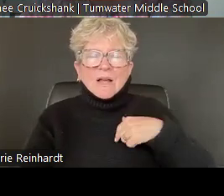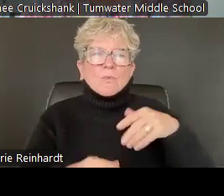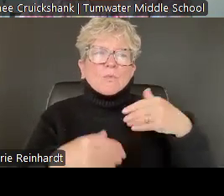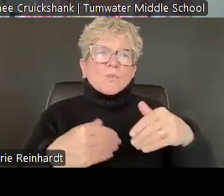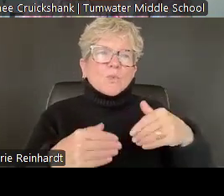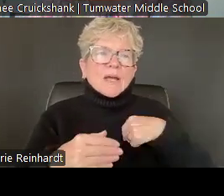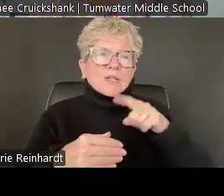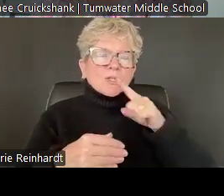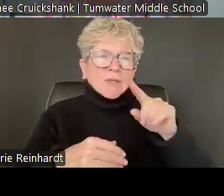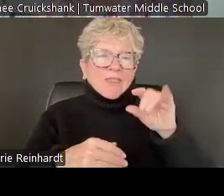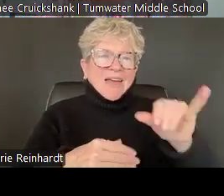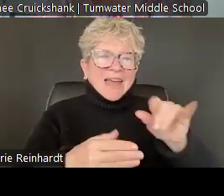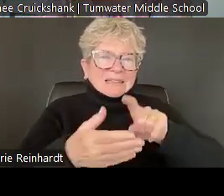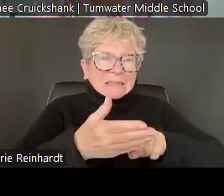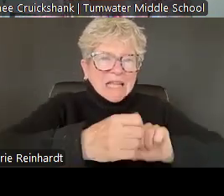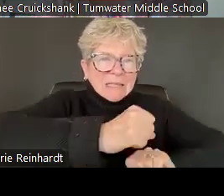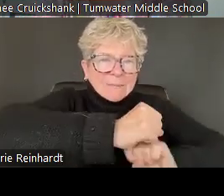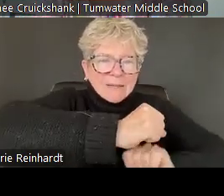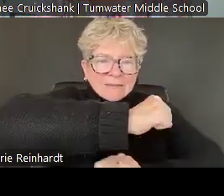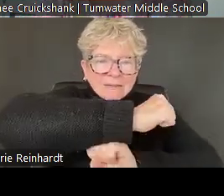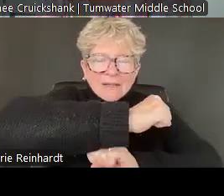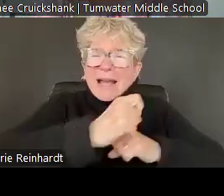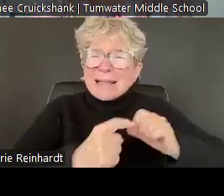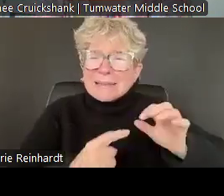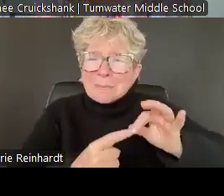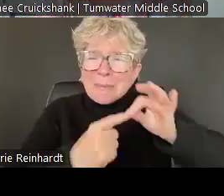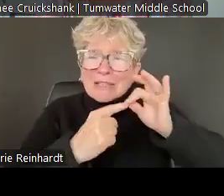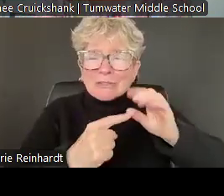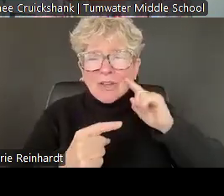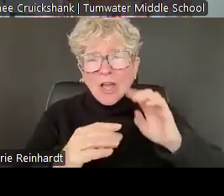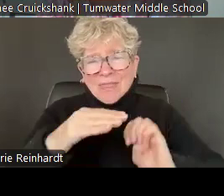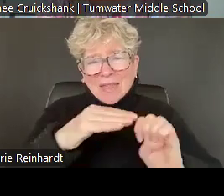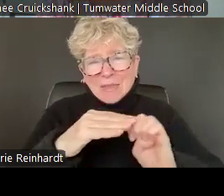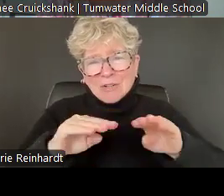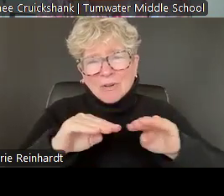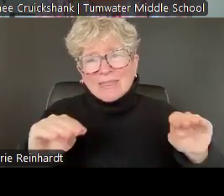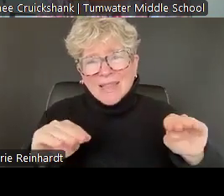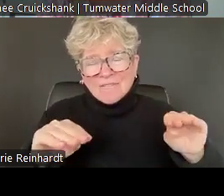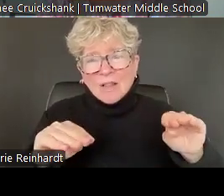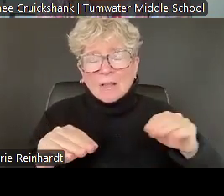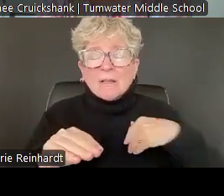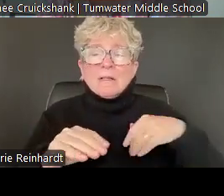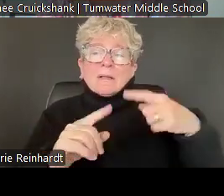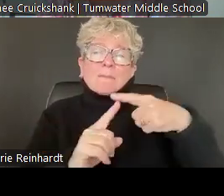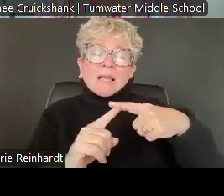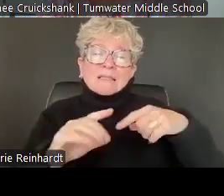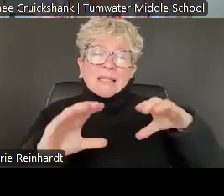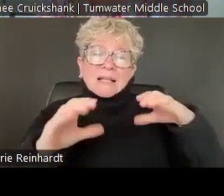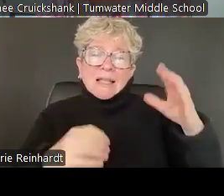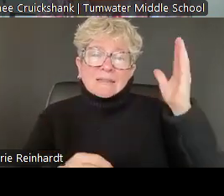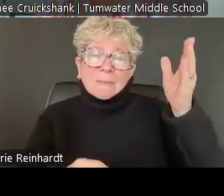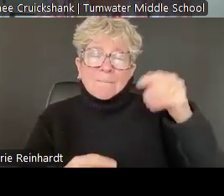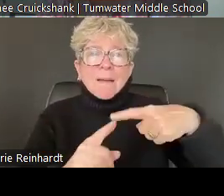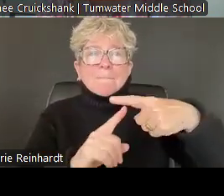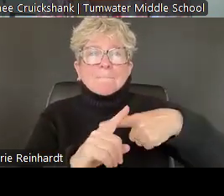absolutely foundational, especially in the elementary level, um, and doing class presentations, doing monthly